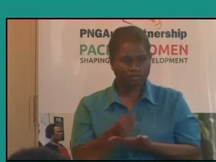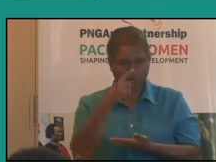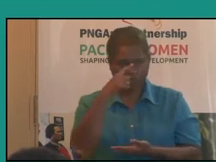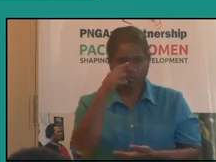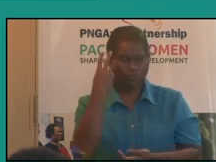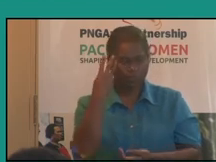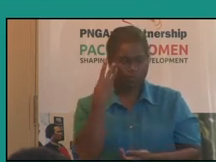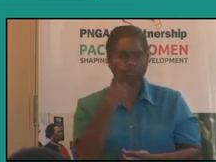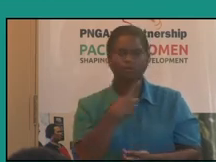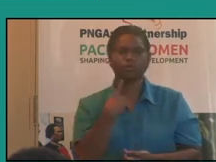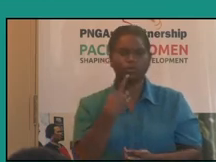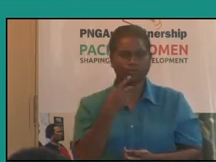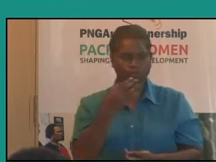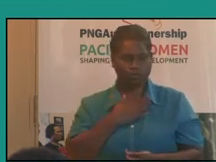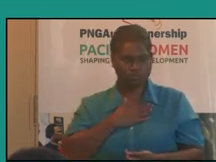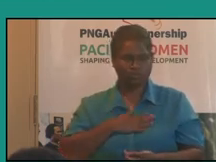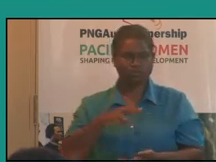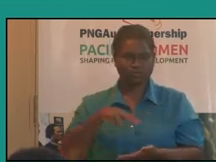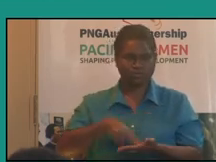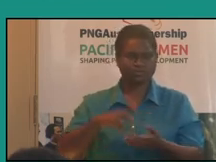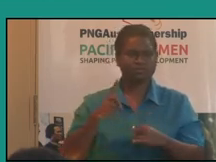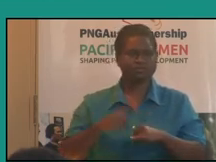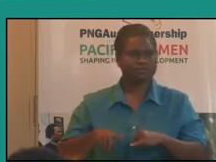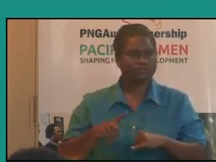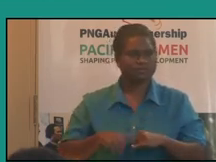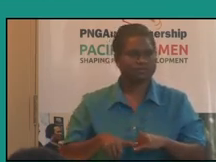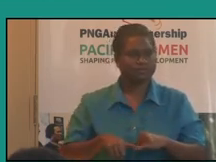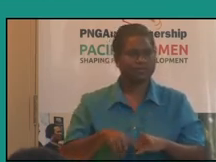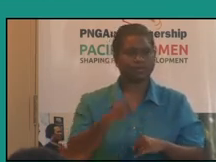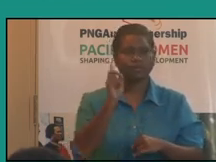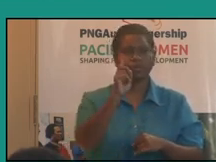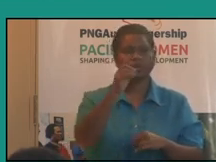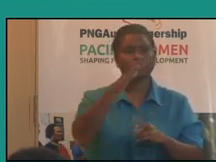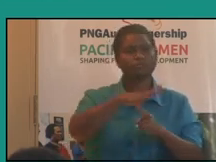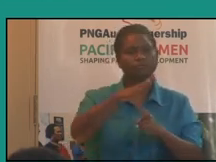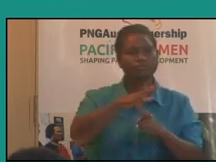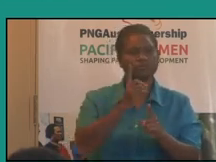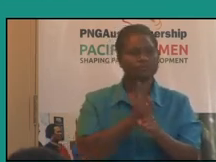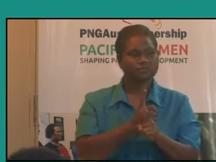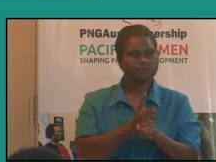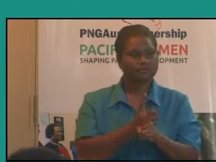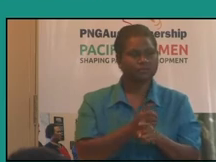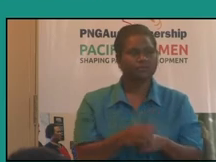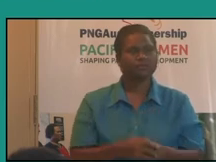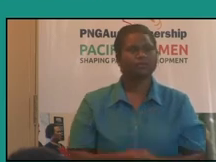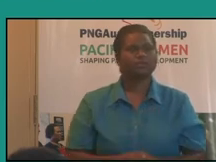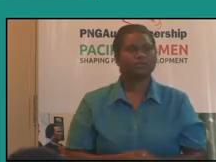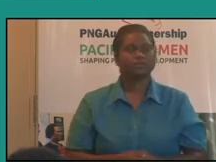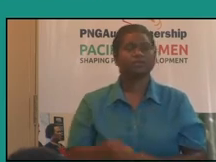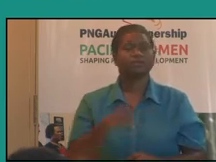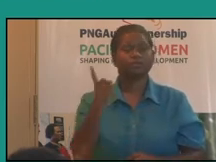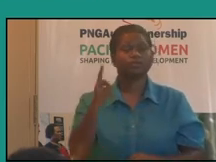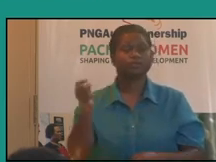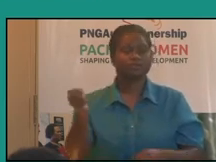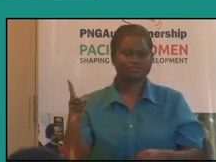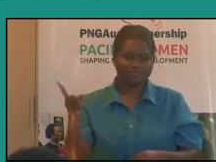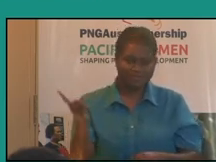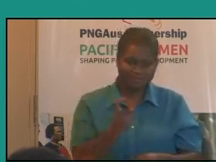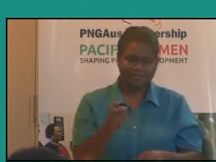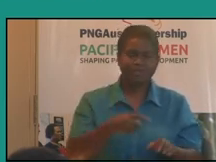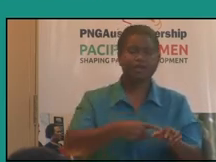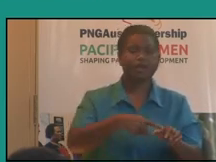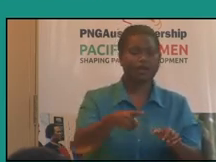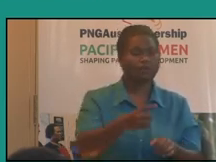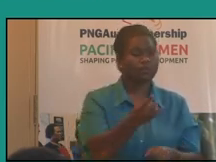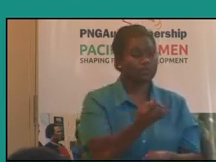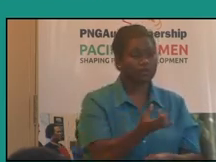country. And the key message that we are telling them is basically about, you know, being visible. You come out and you prepare in time. You